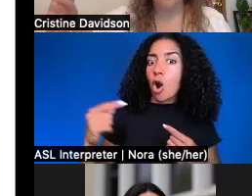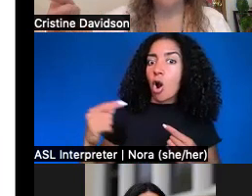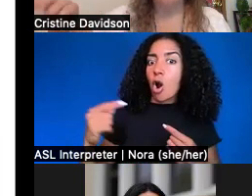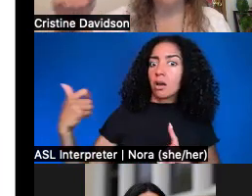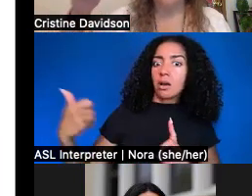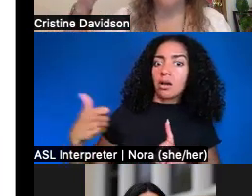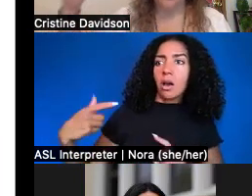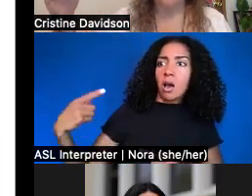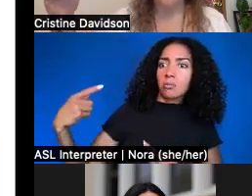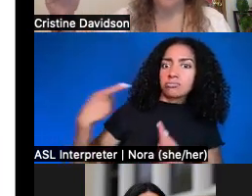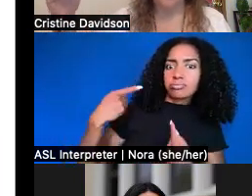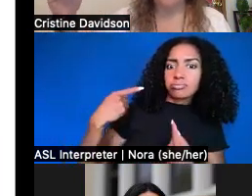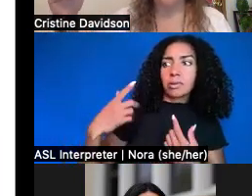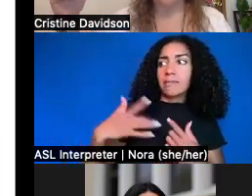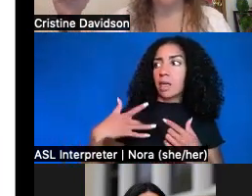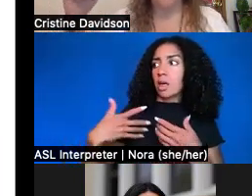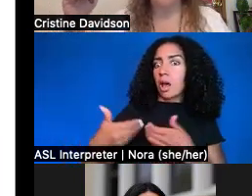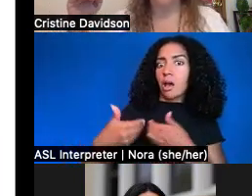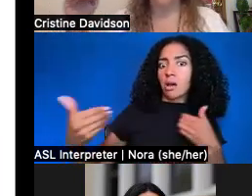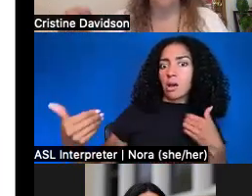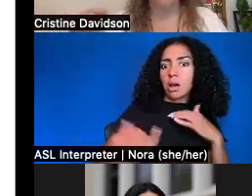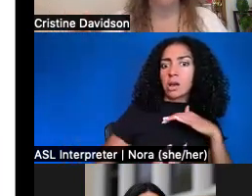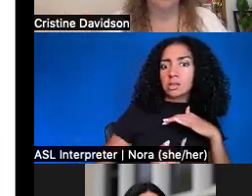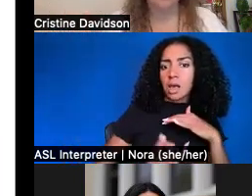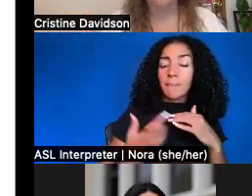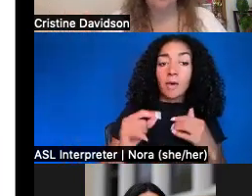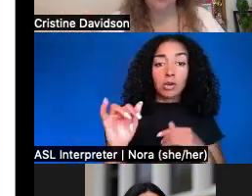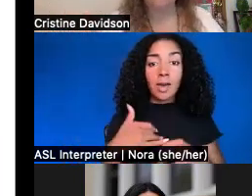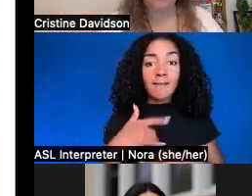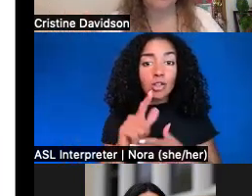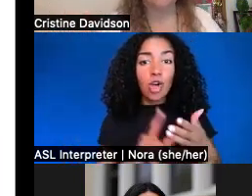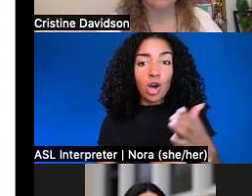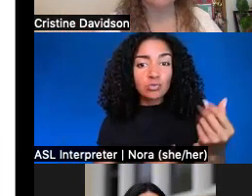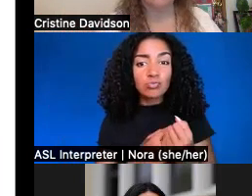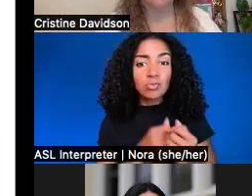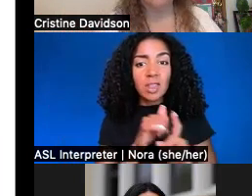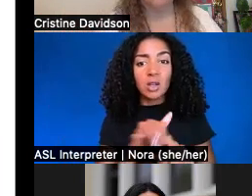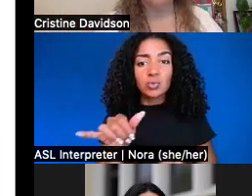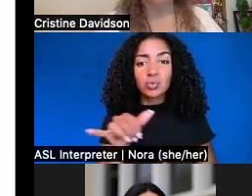isolation, but then there's laws written against it, right? Like all the things.